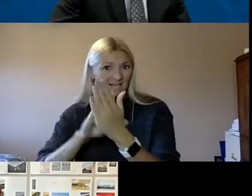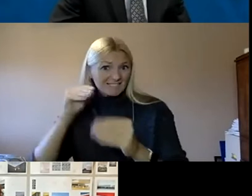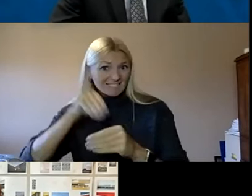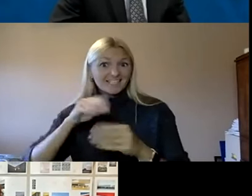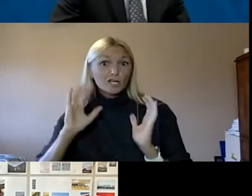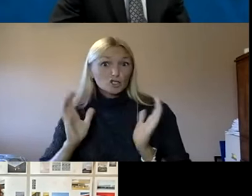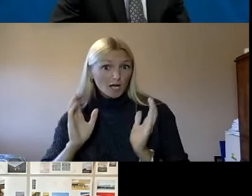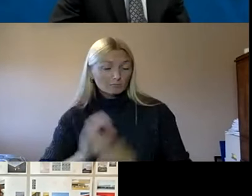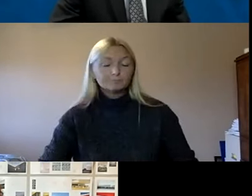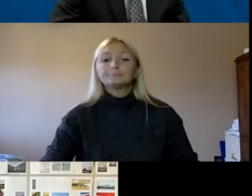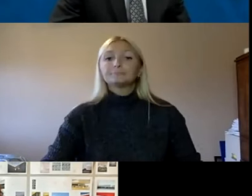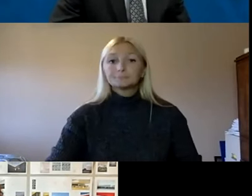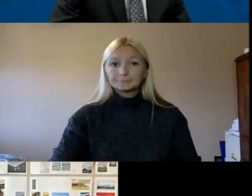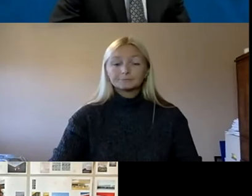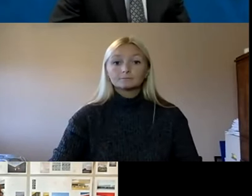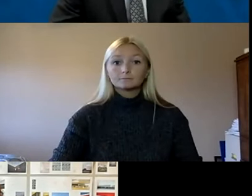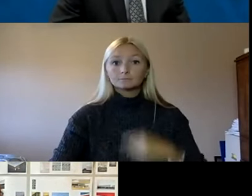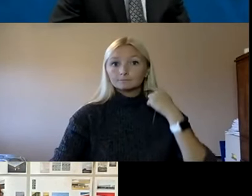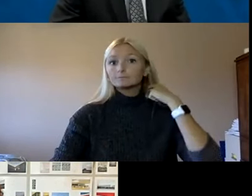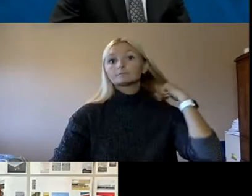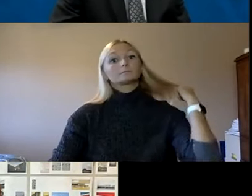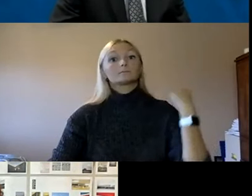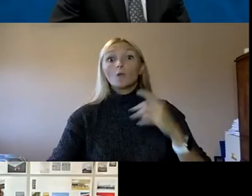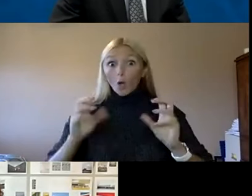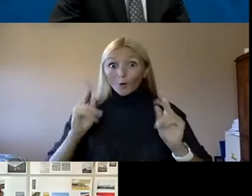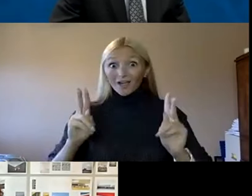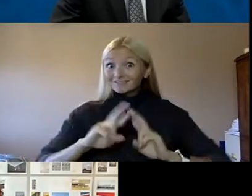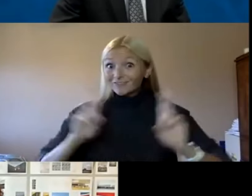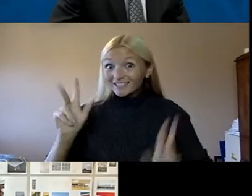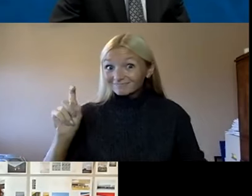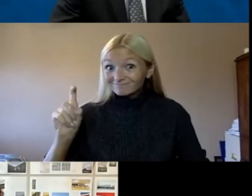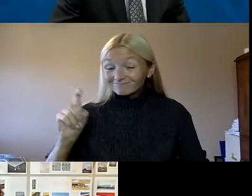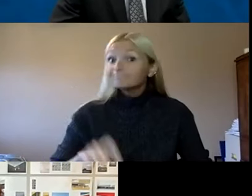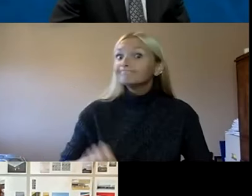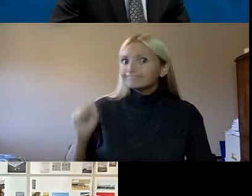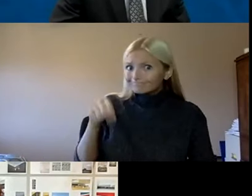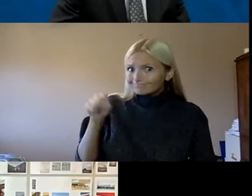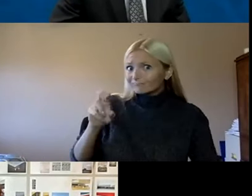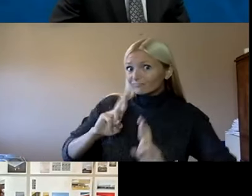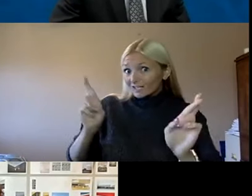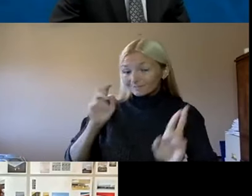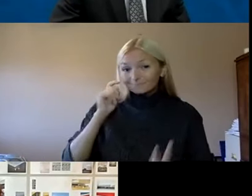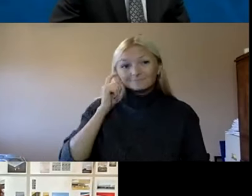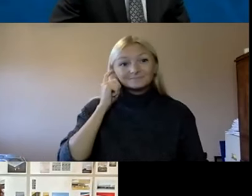No worries. Okay, so are you ready to start? Yeah, ready. Okay, good.